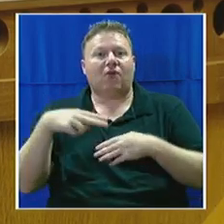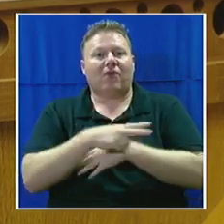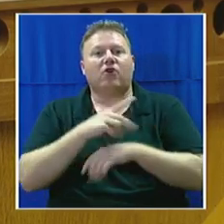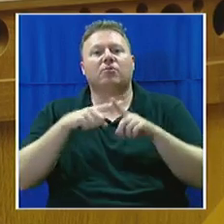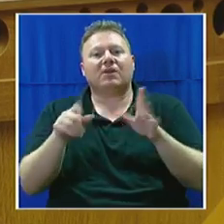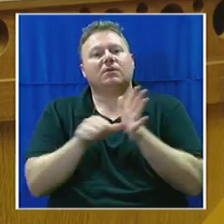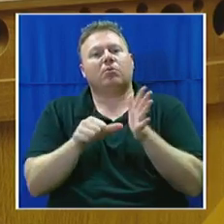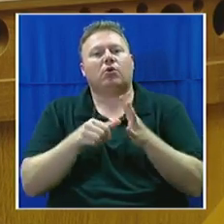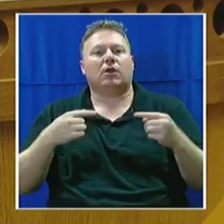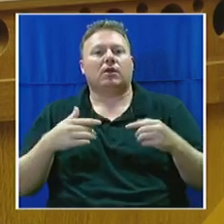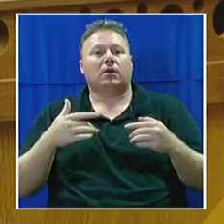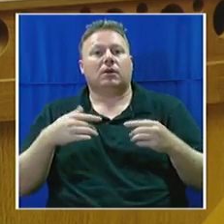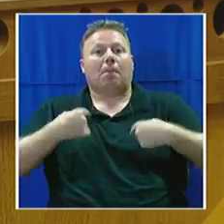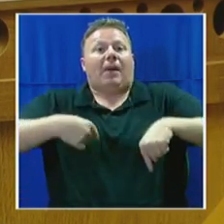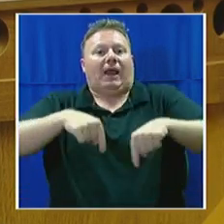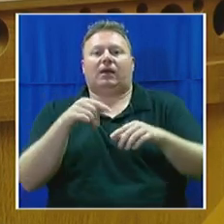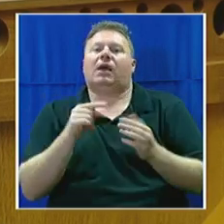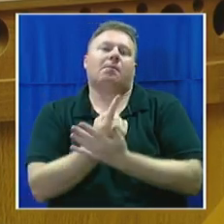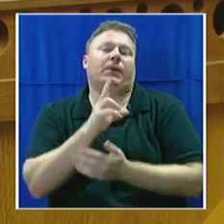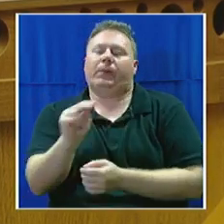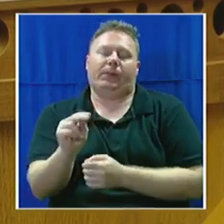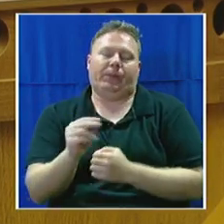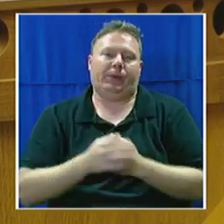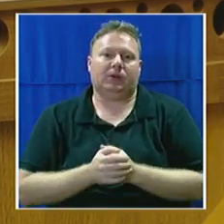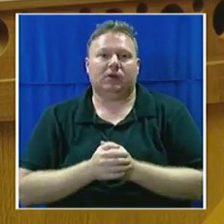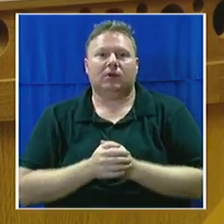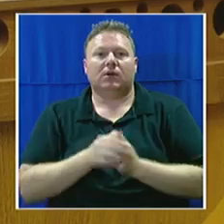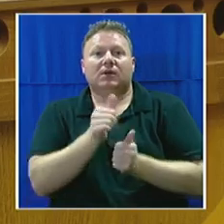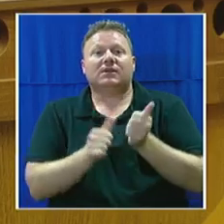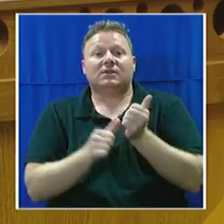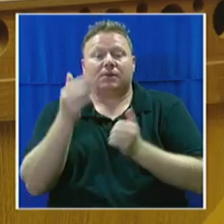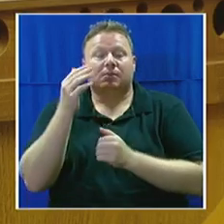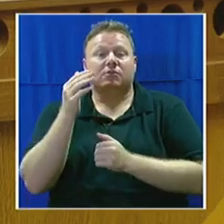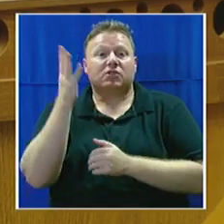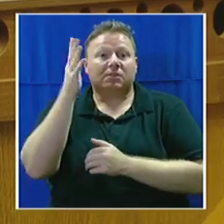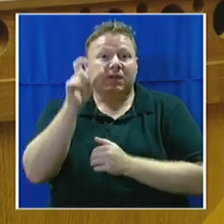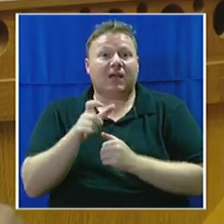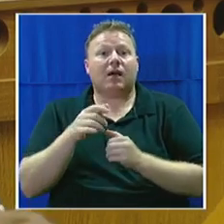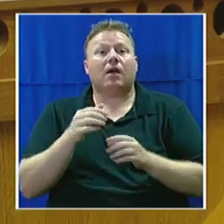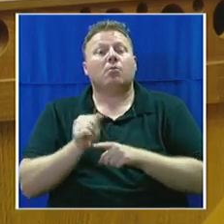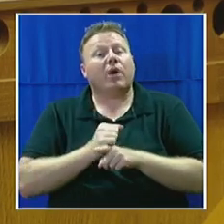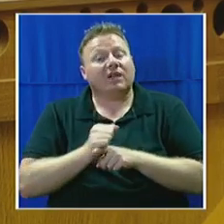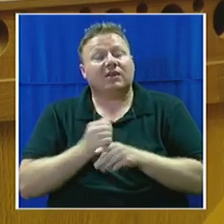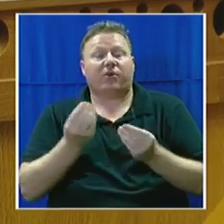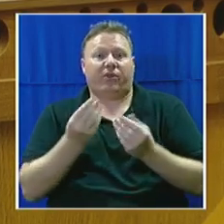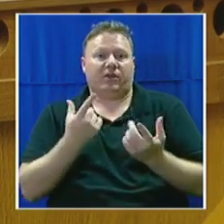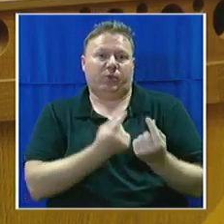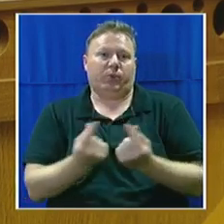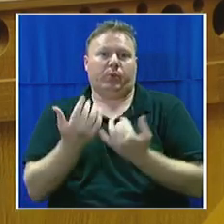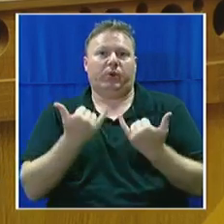panic. Honorable Deputy Speaker, there are practical things that need to be done now.